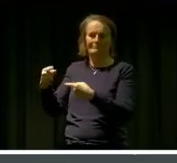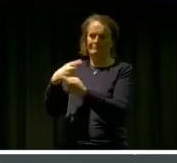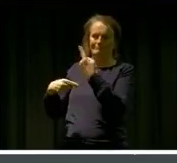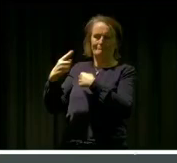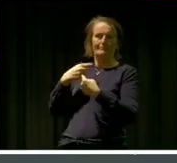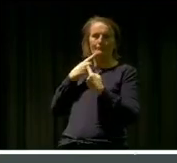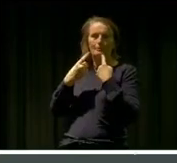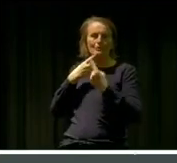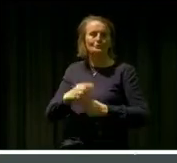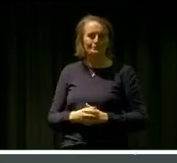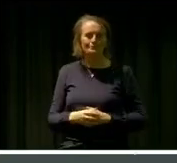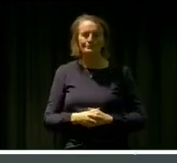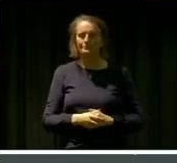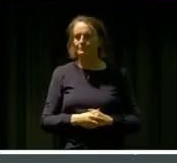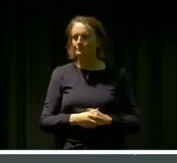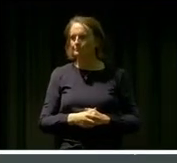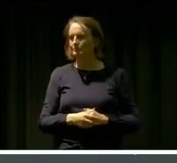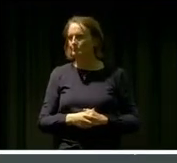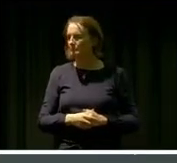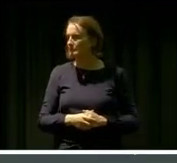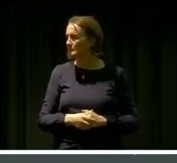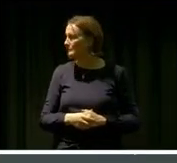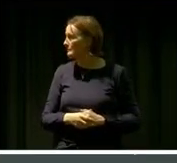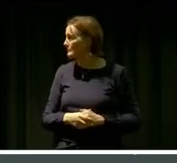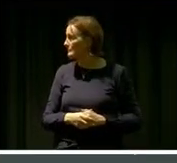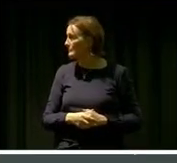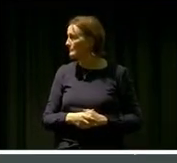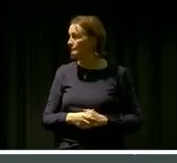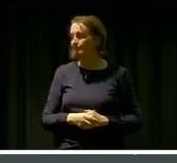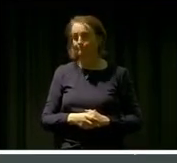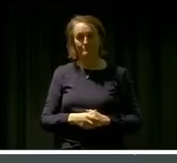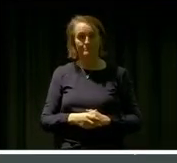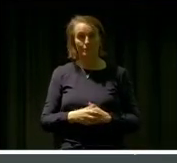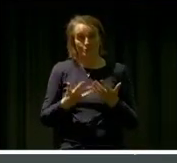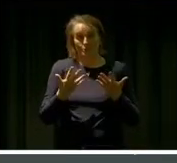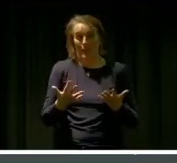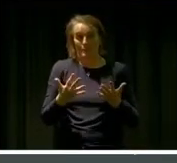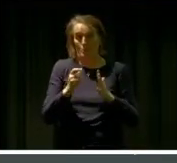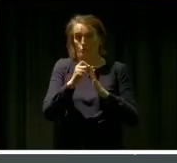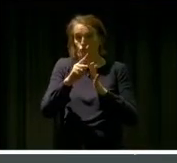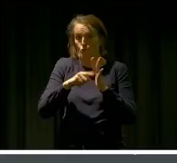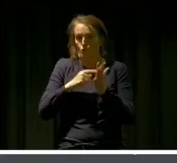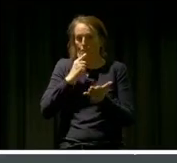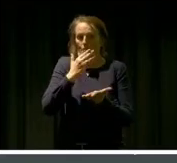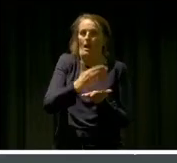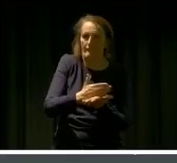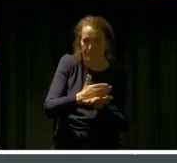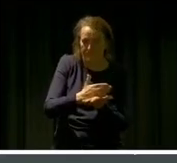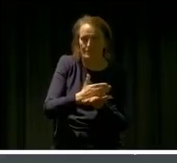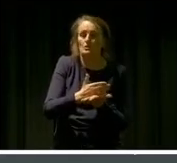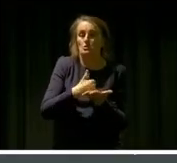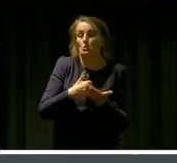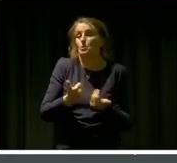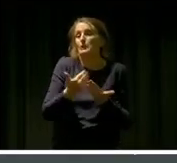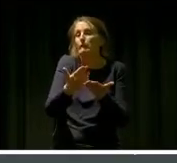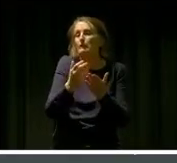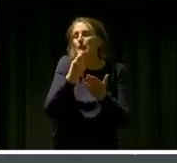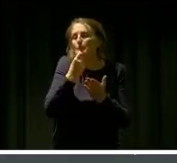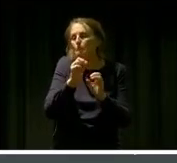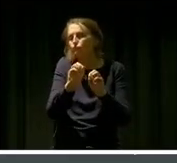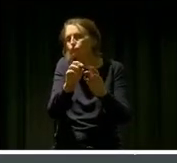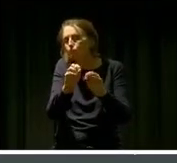So just to touch on some preliminary results, we are in the middle of the project and this may be subject to change. There is a significant